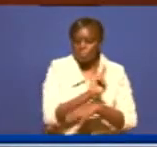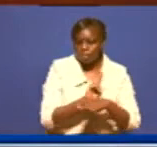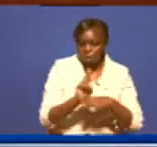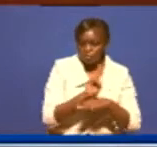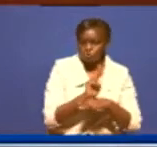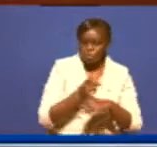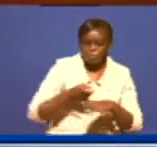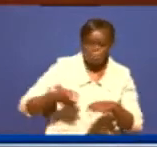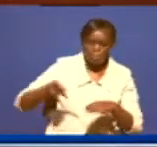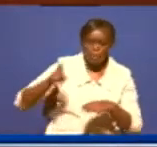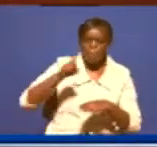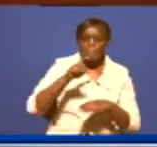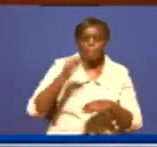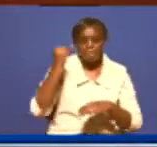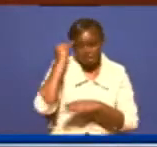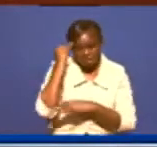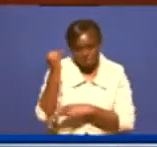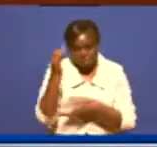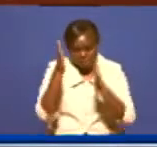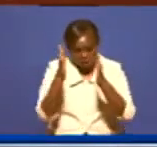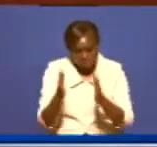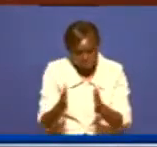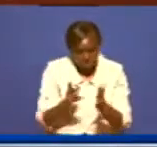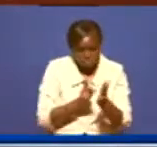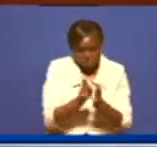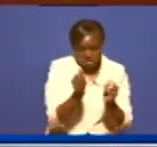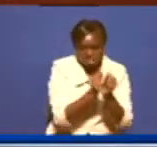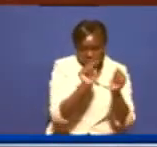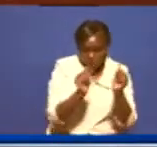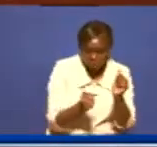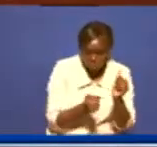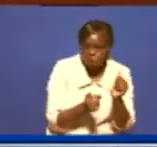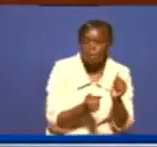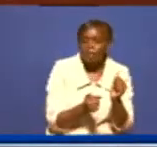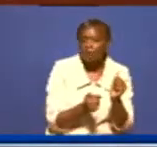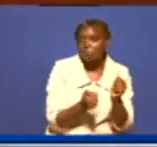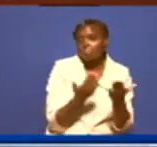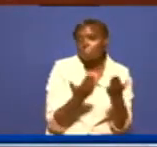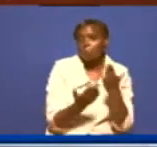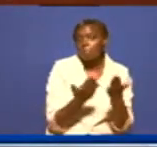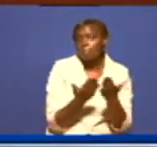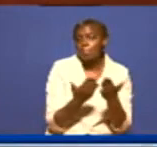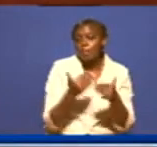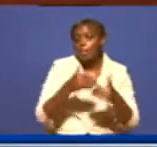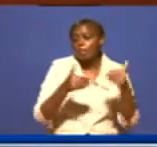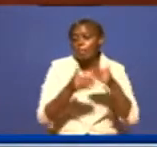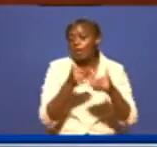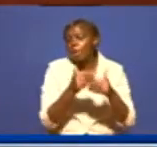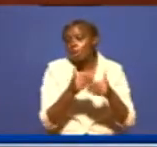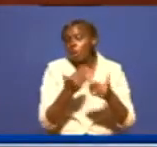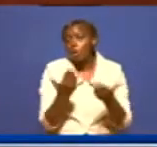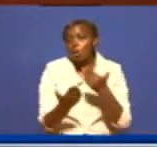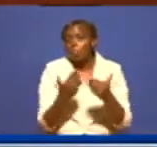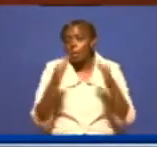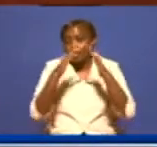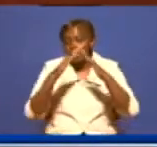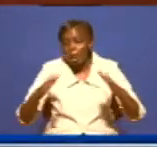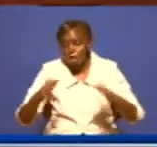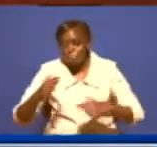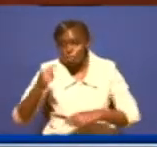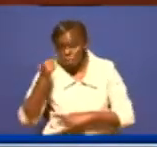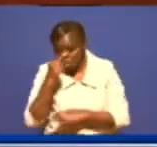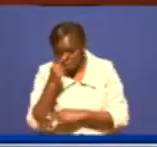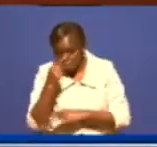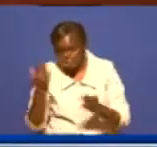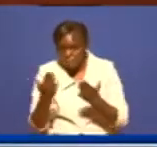up. So you can imagine if somebody was paying 10,000 shillings for a property or a residential home or where they